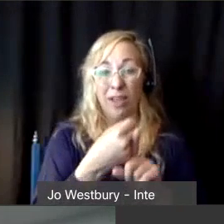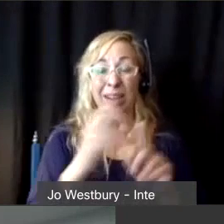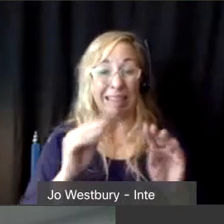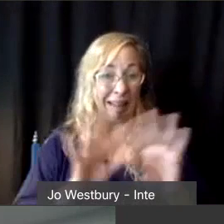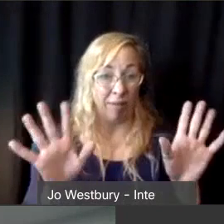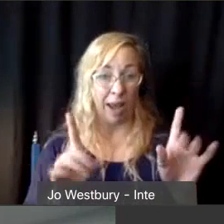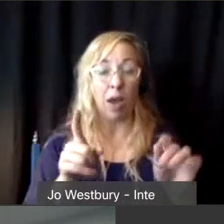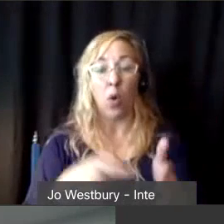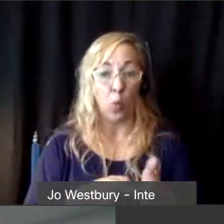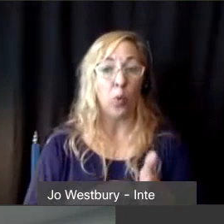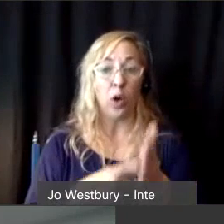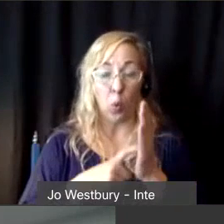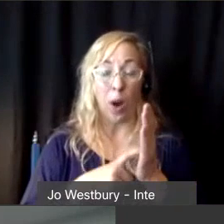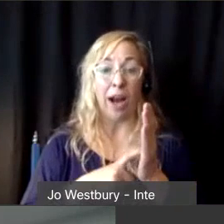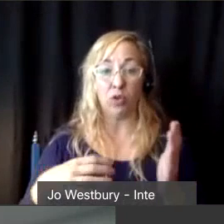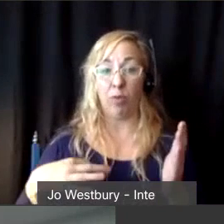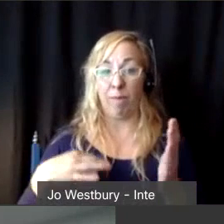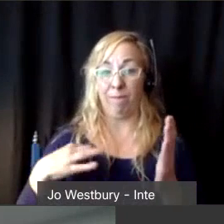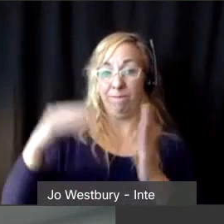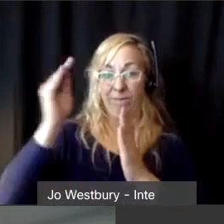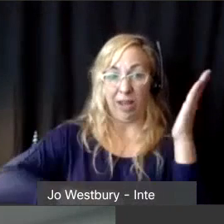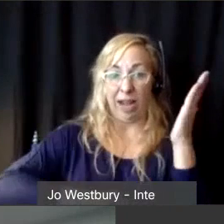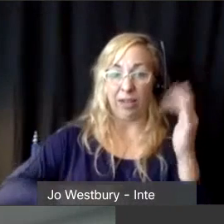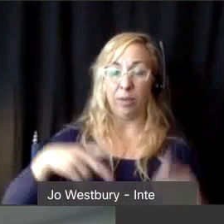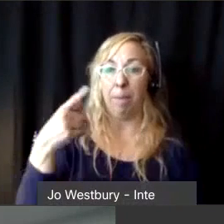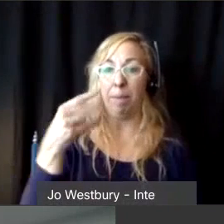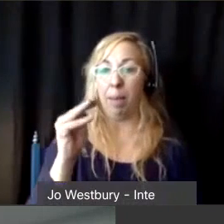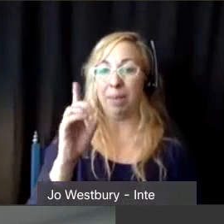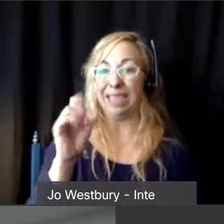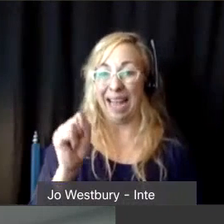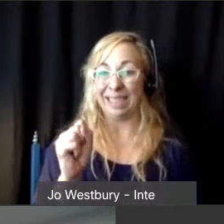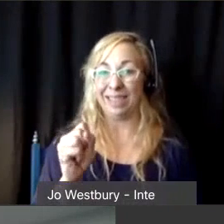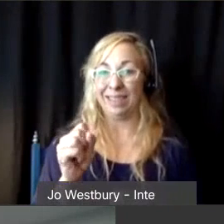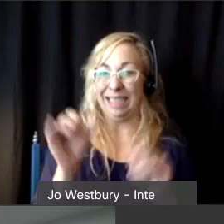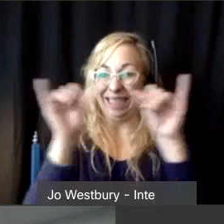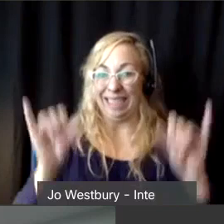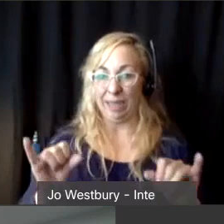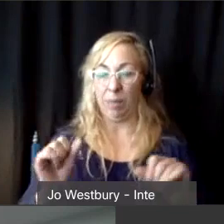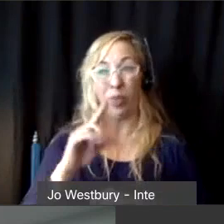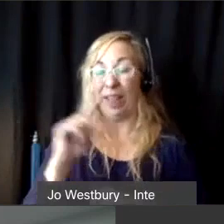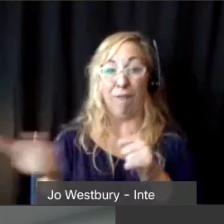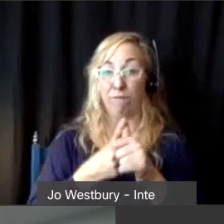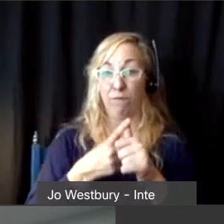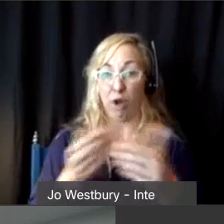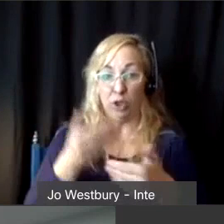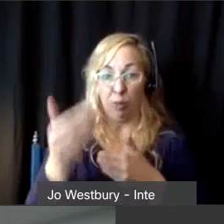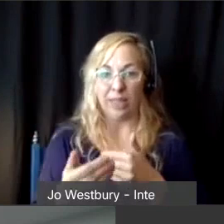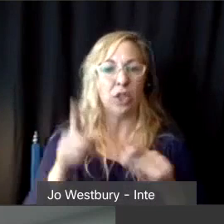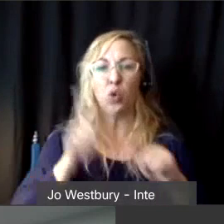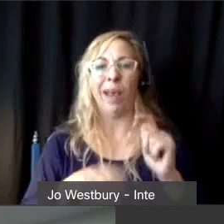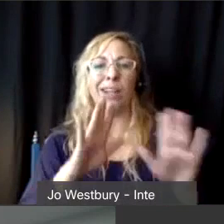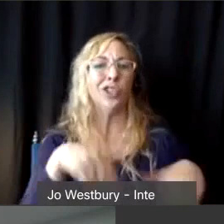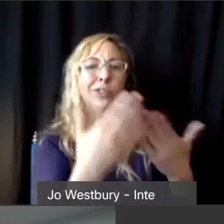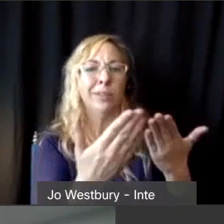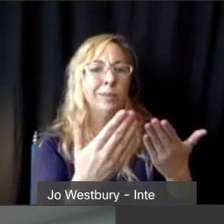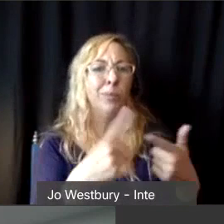the PMDS system. So that's the first step before you start doing the assessments for individuals who need assistive technology. You just have to become approved